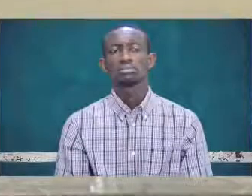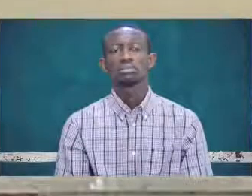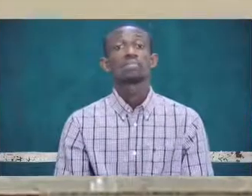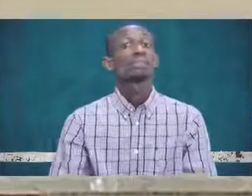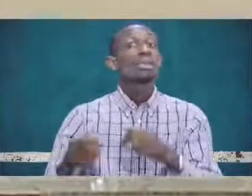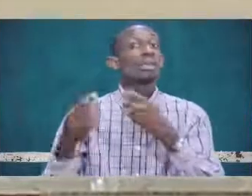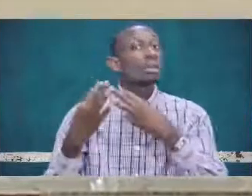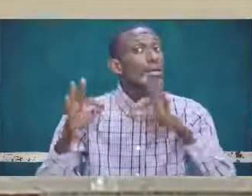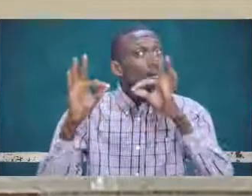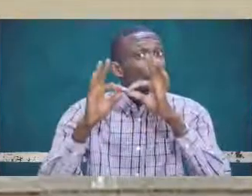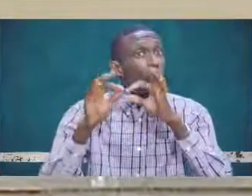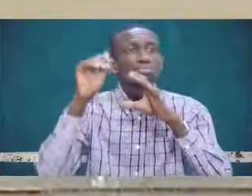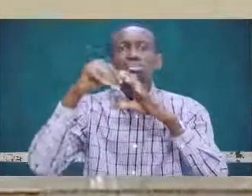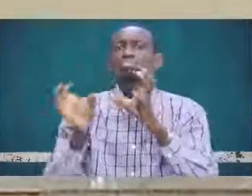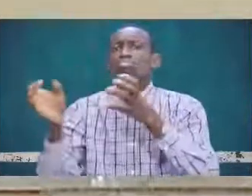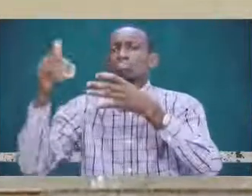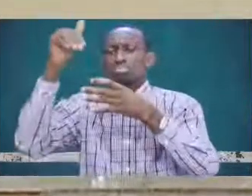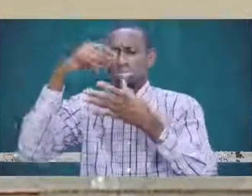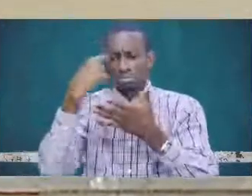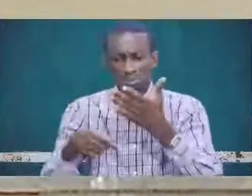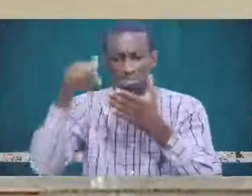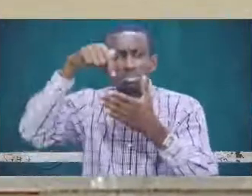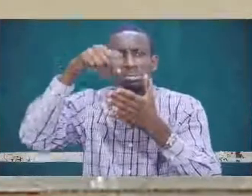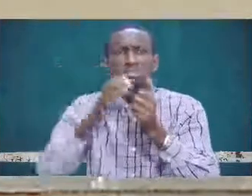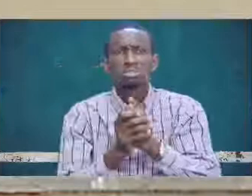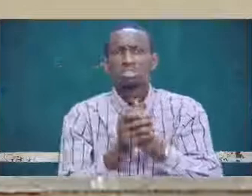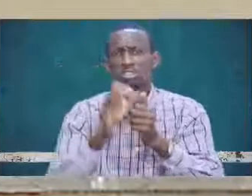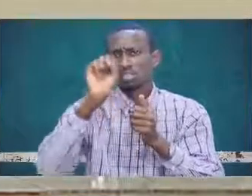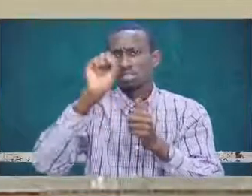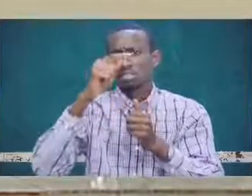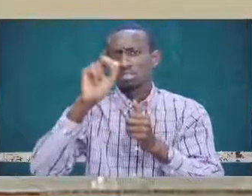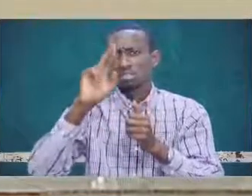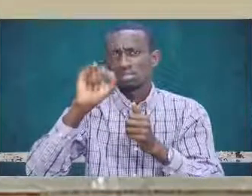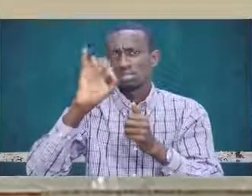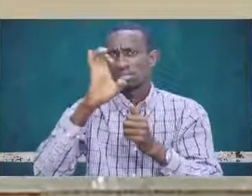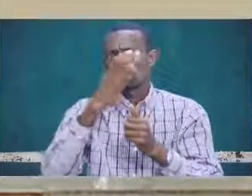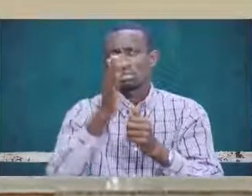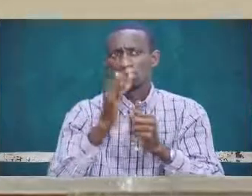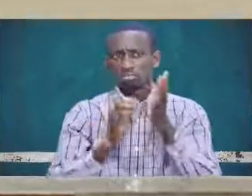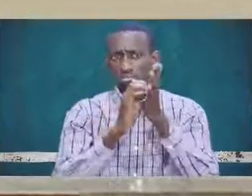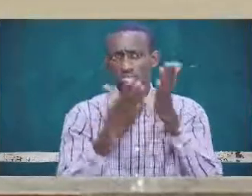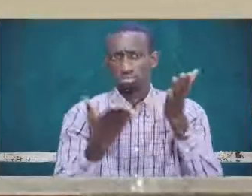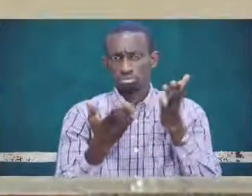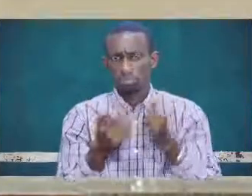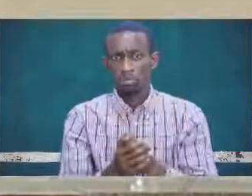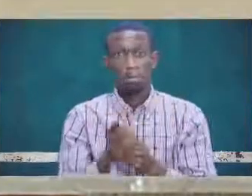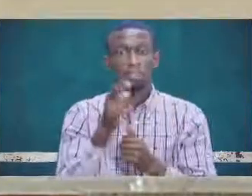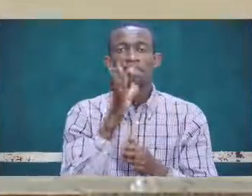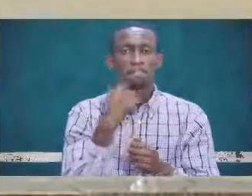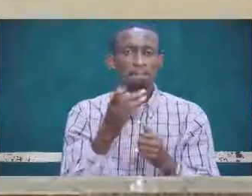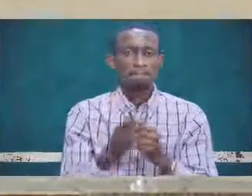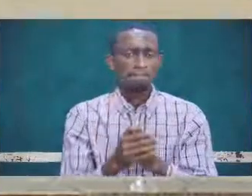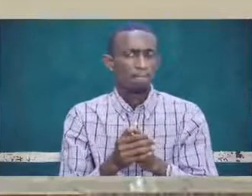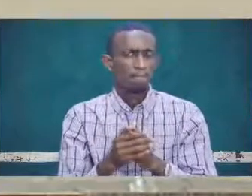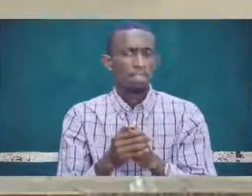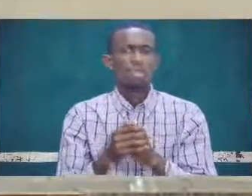juice, the juice of the gastric. All right? Let me start with, I said this we have what we call acid,